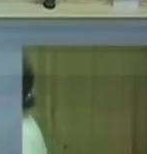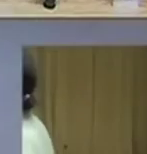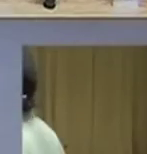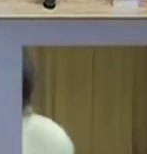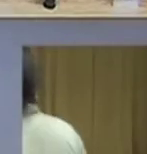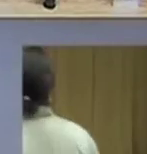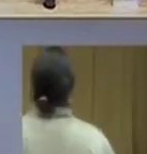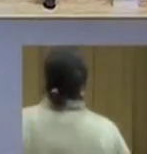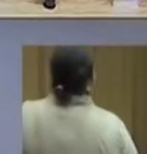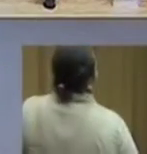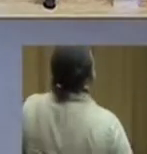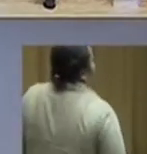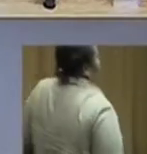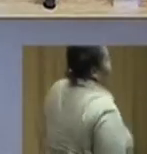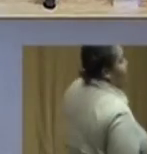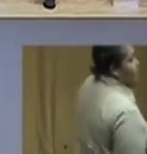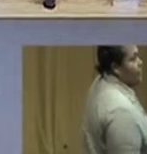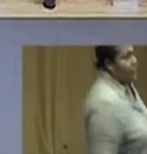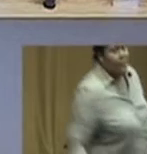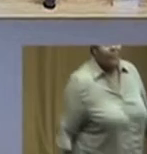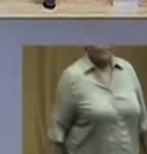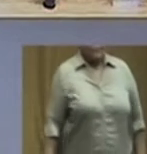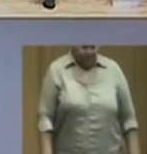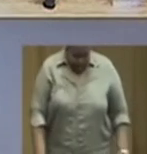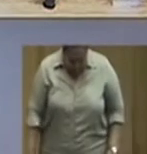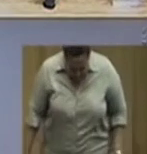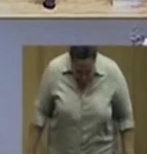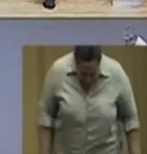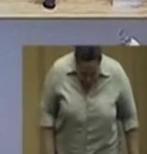So good morning, folks. We'll begin the second session.